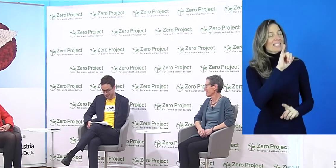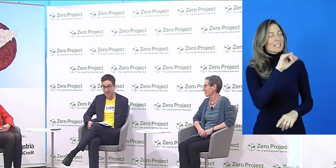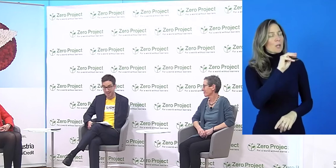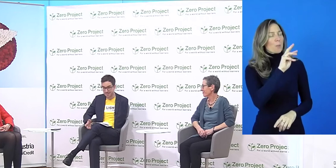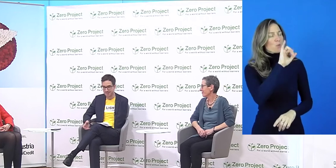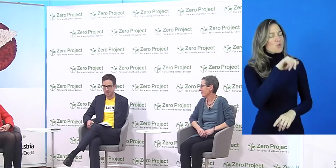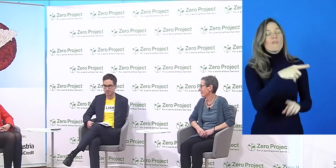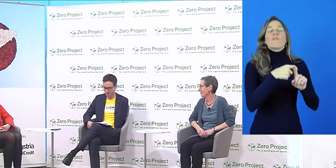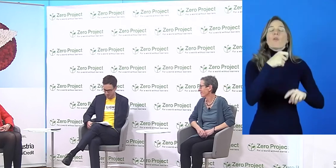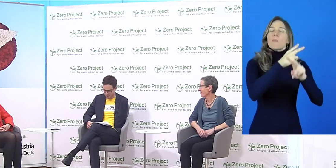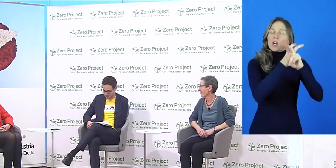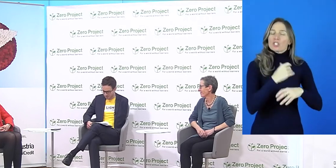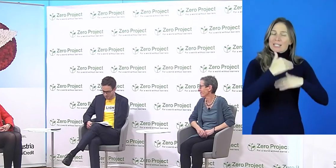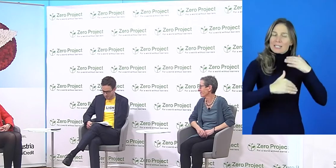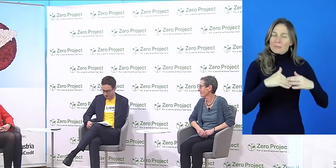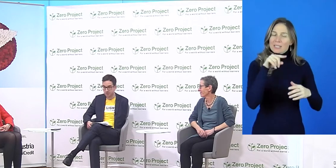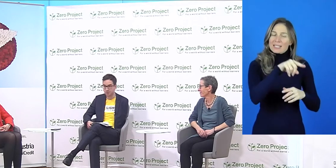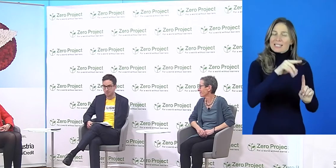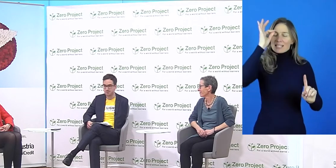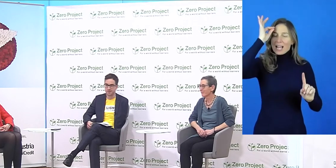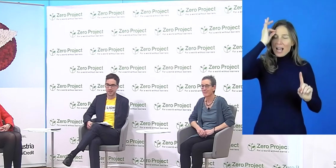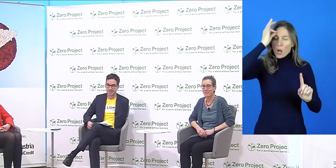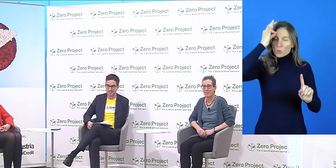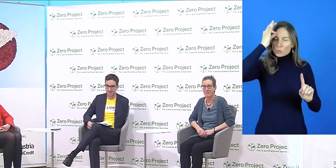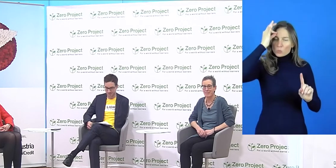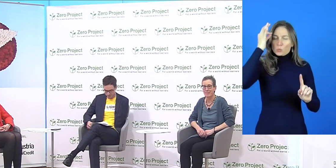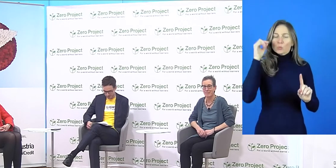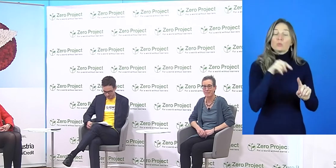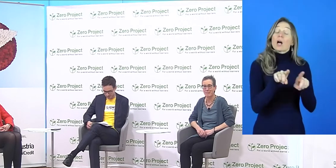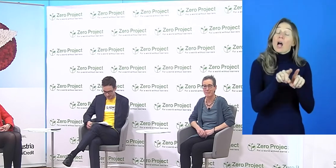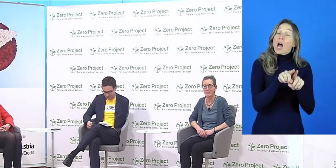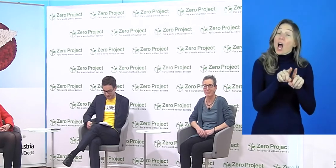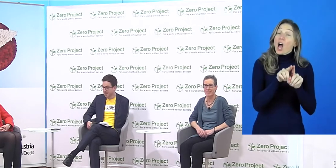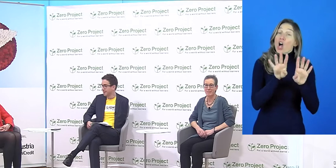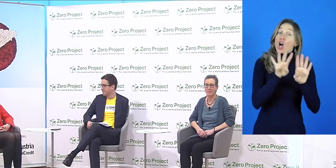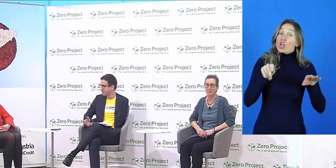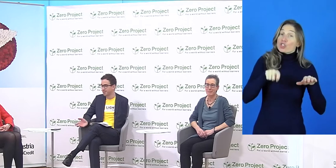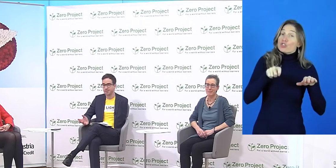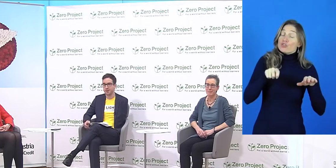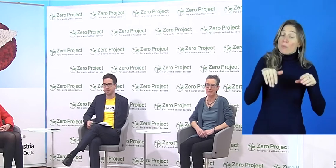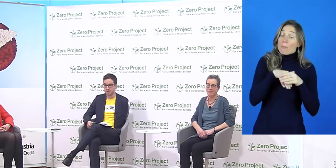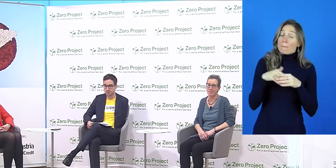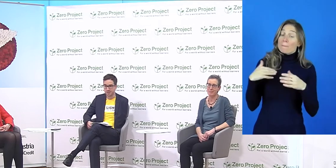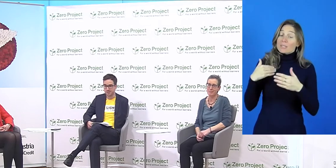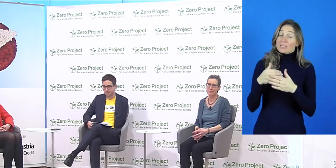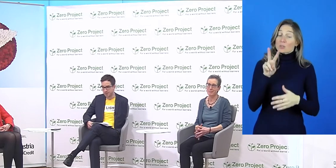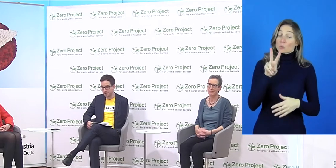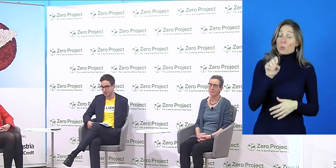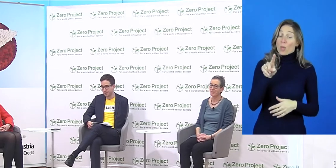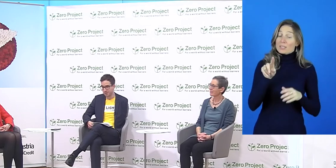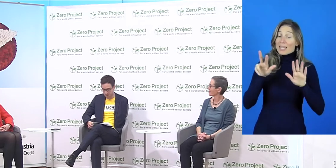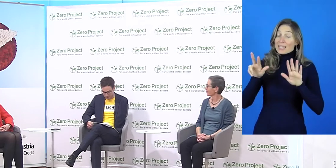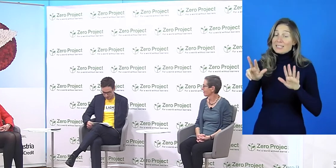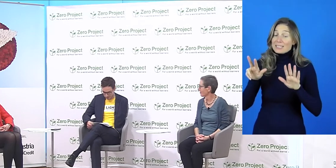Council and Her Abilities Award jury member since 2018. And she has a lot of experience in the field